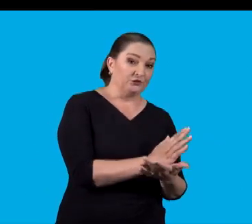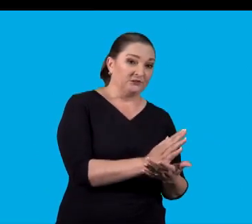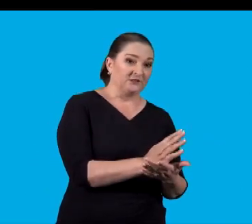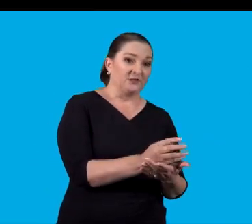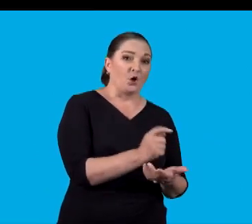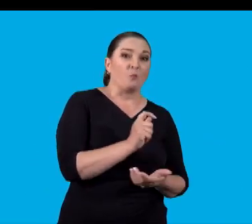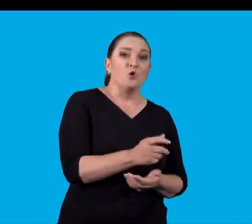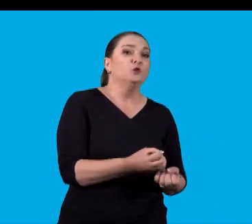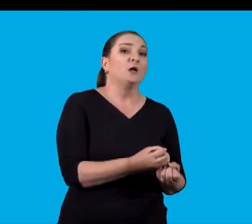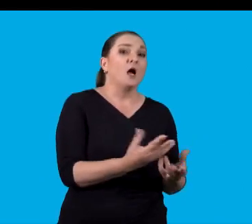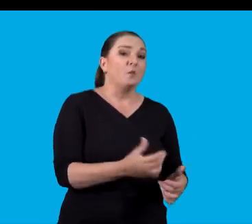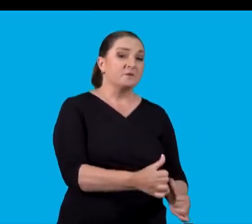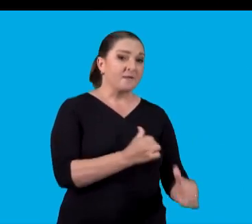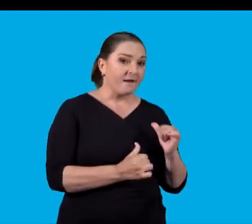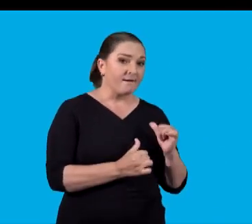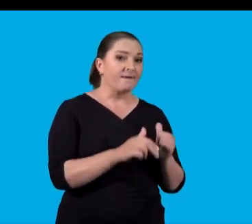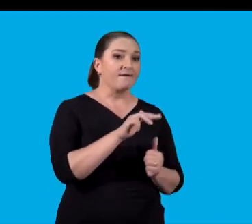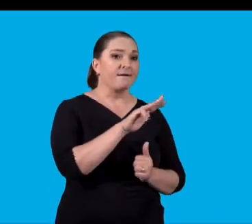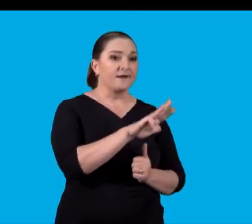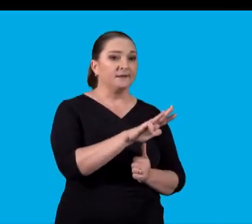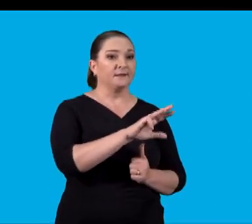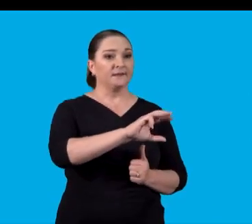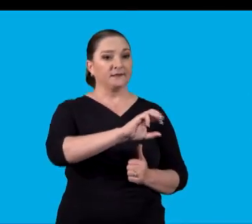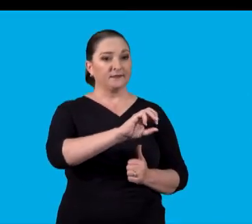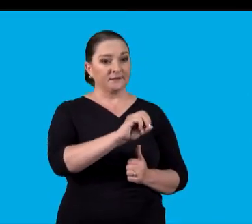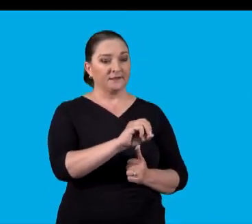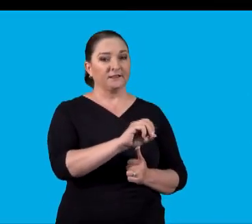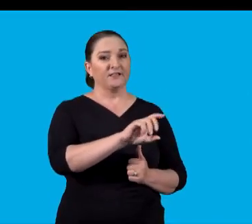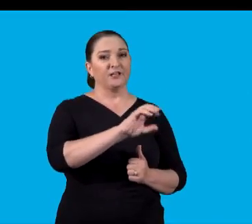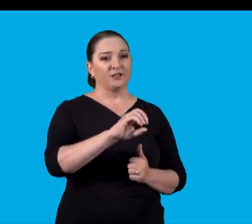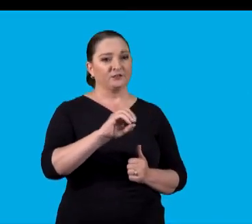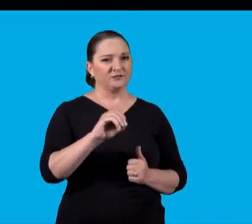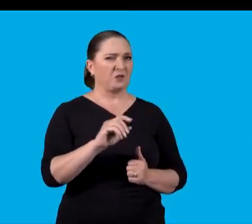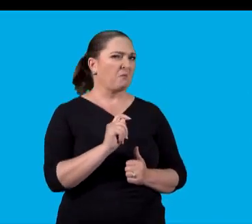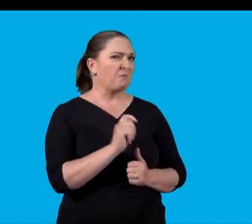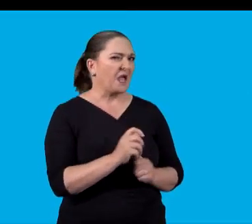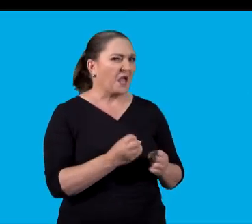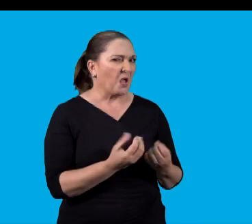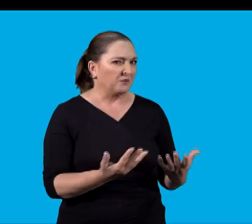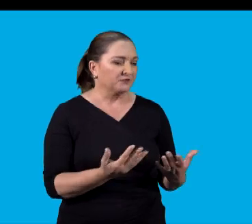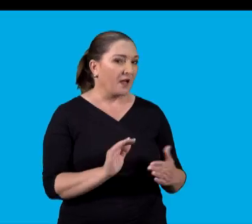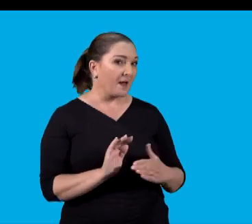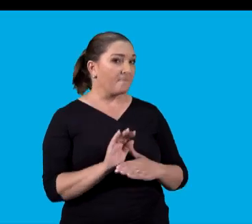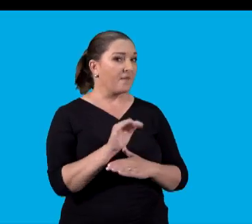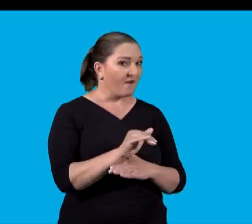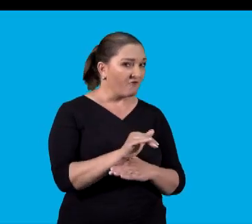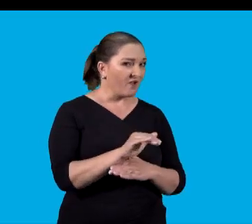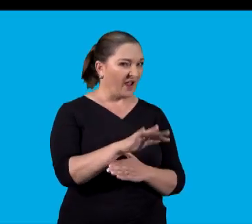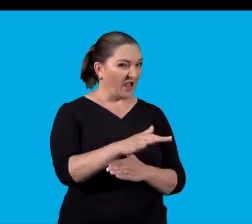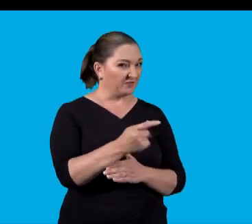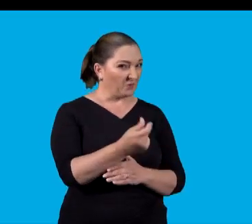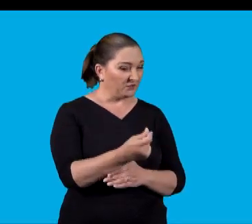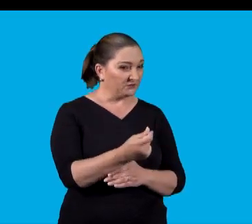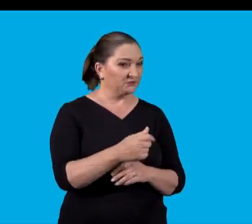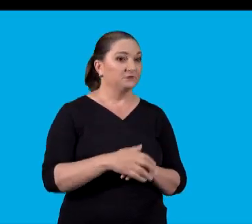back 90,000 shares. And what did we pay? What did we pay? What did we pay? Above the